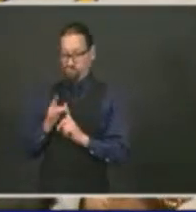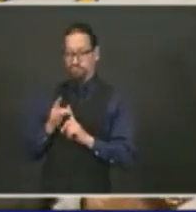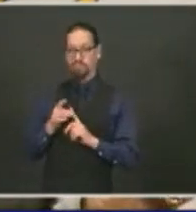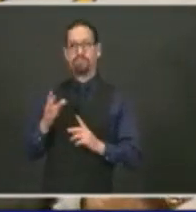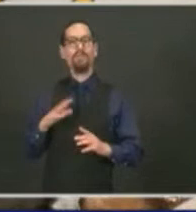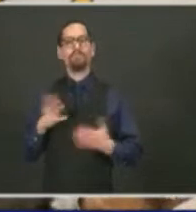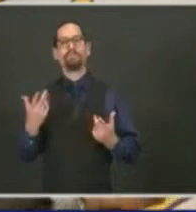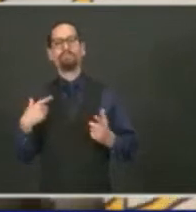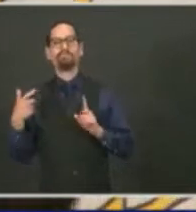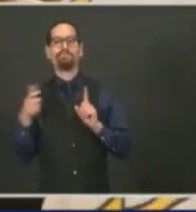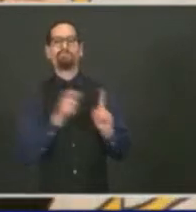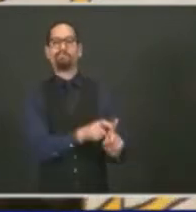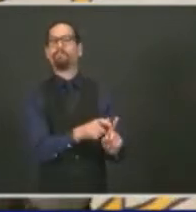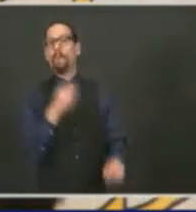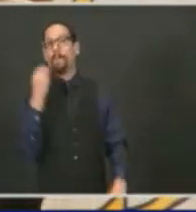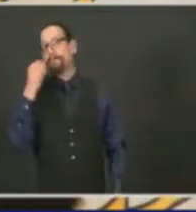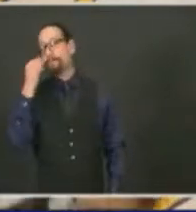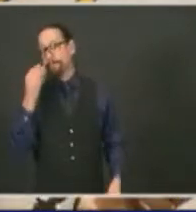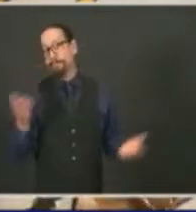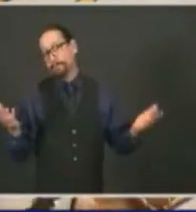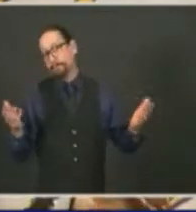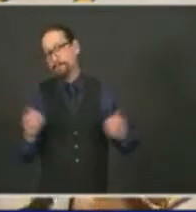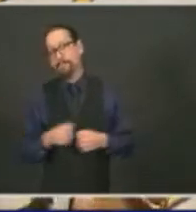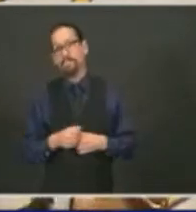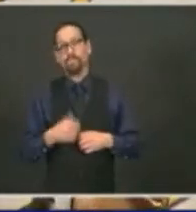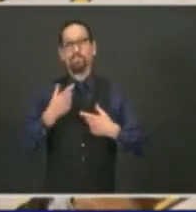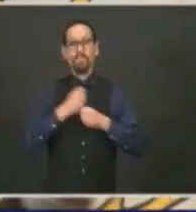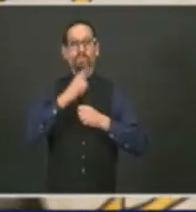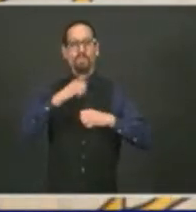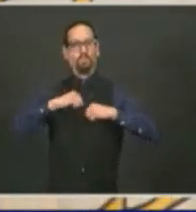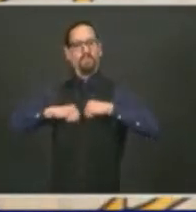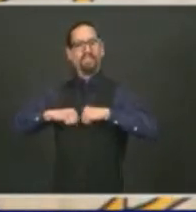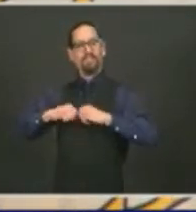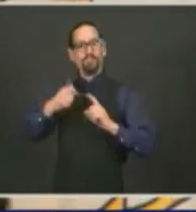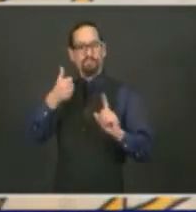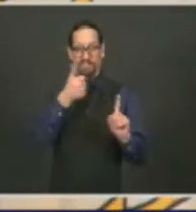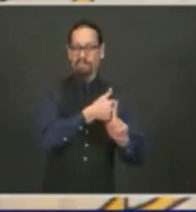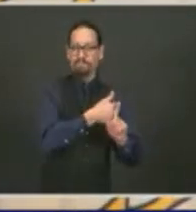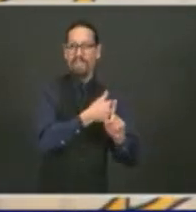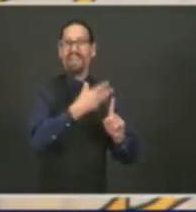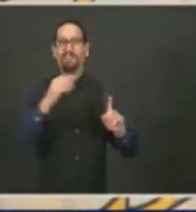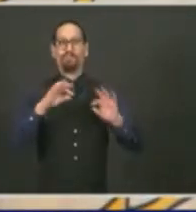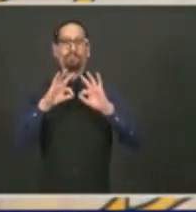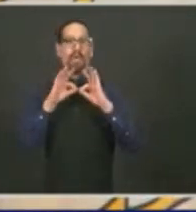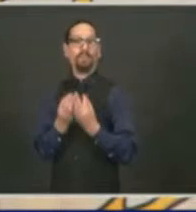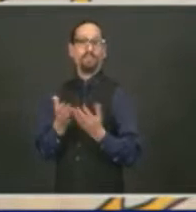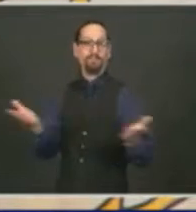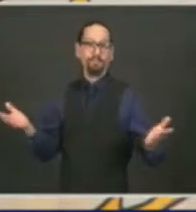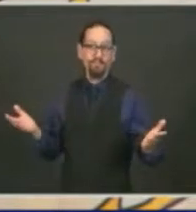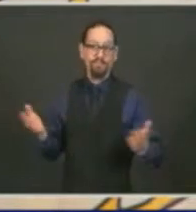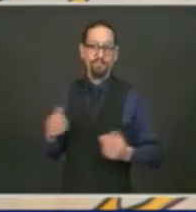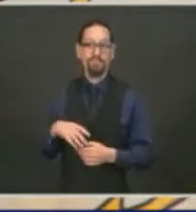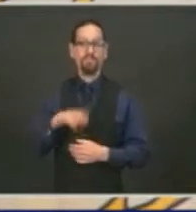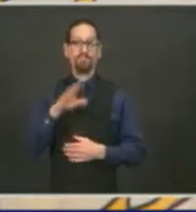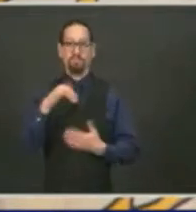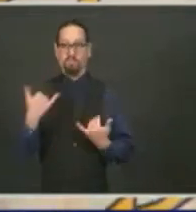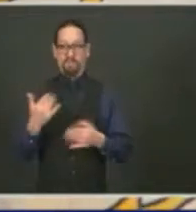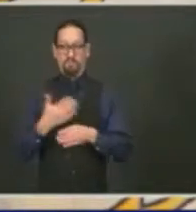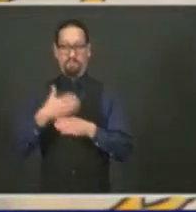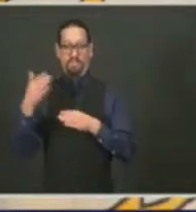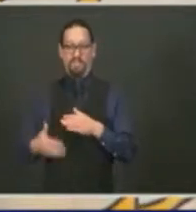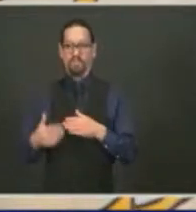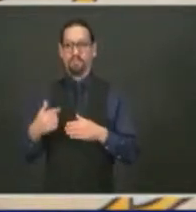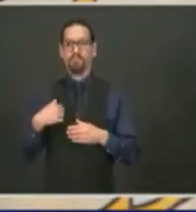isolate. It'll protect you and protect your family. So this weekend, we're going to be at malls, retail